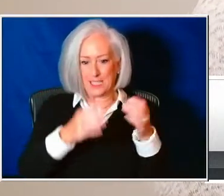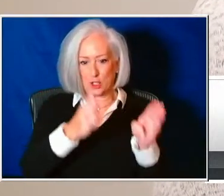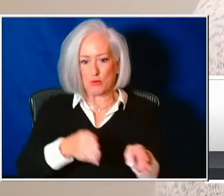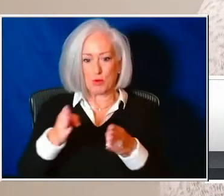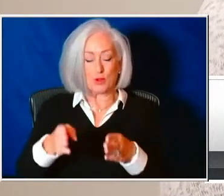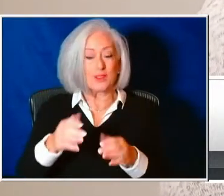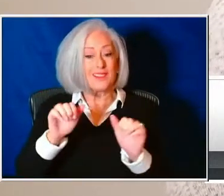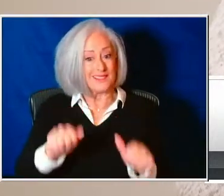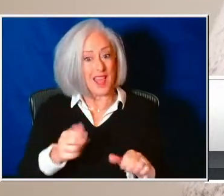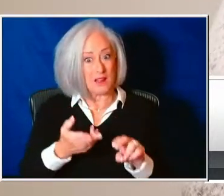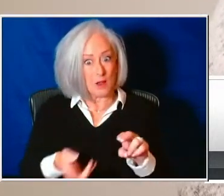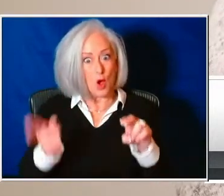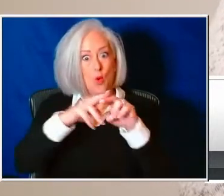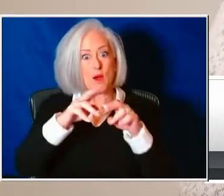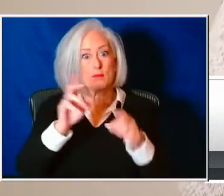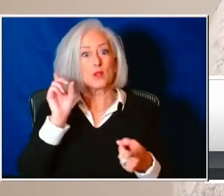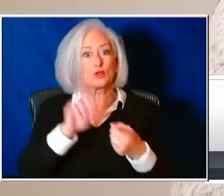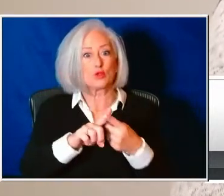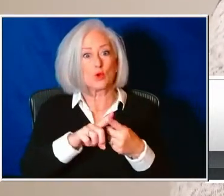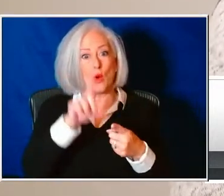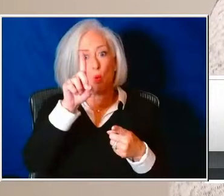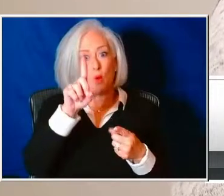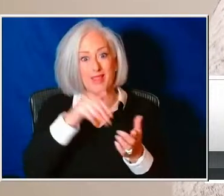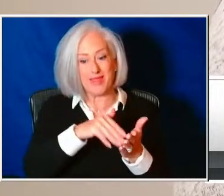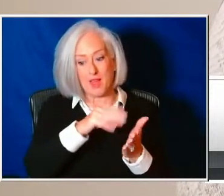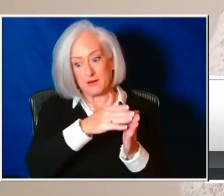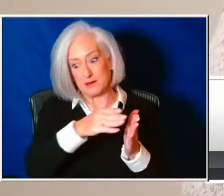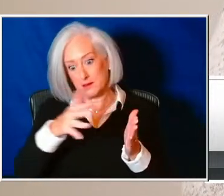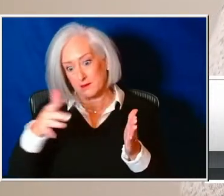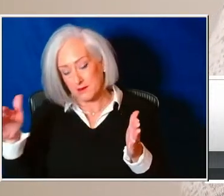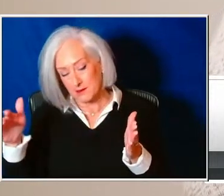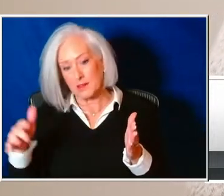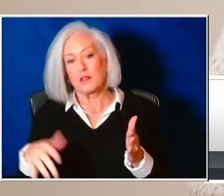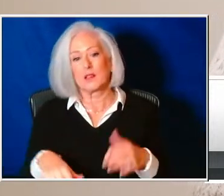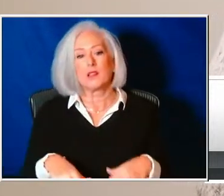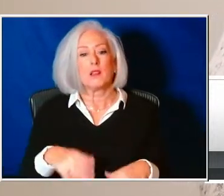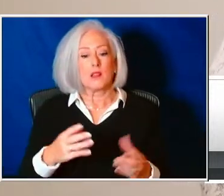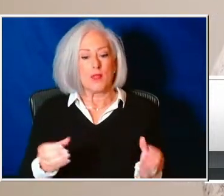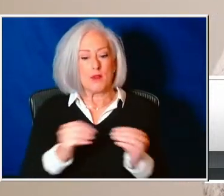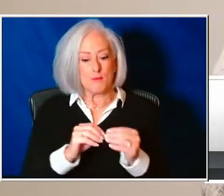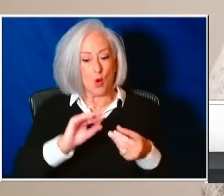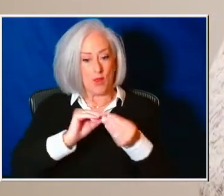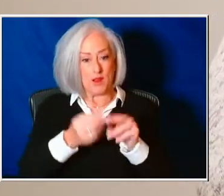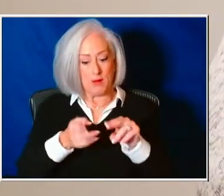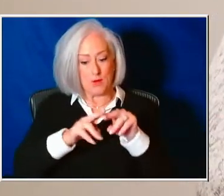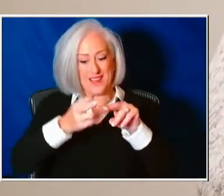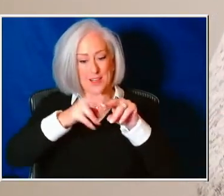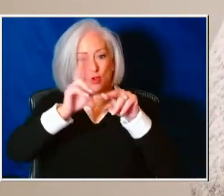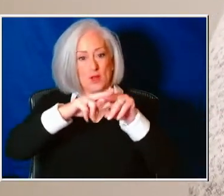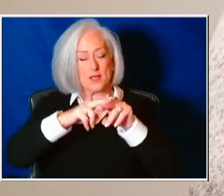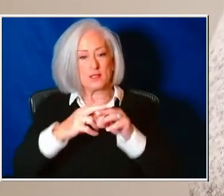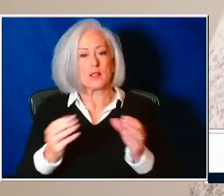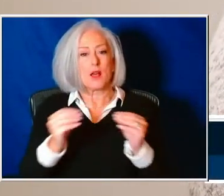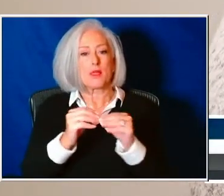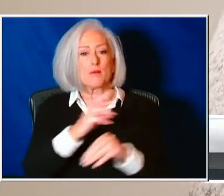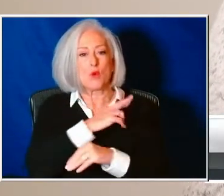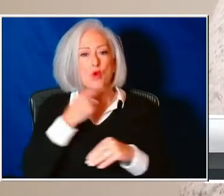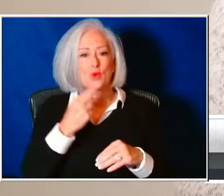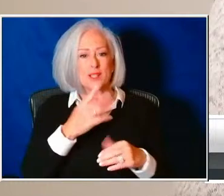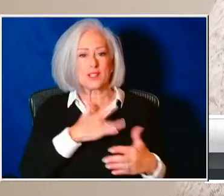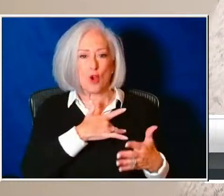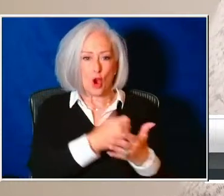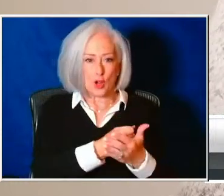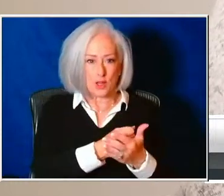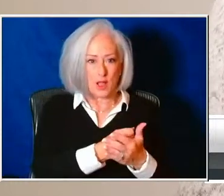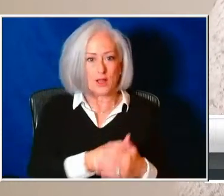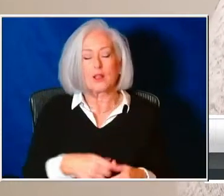that score gets higher, your risk of a heart attack and stroke is going to increase. And at a certain point, we're going to want to do additional testing